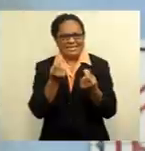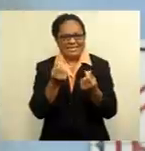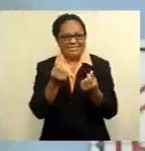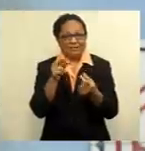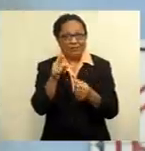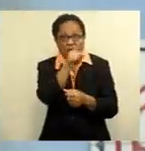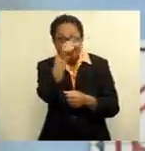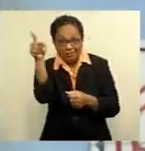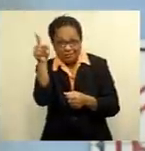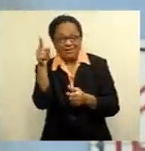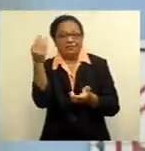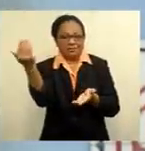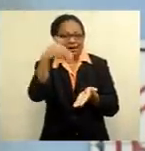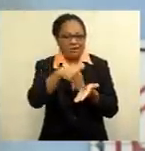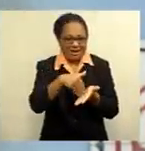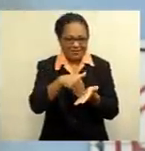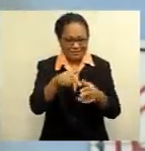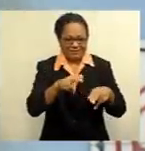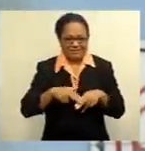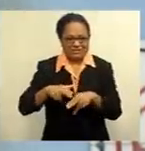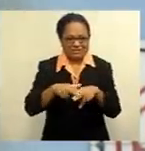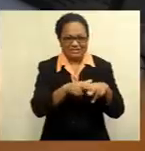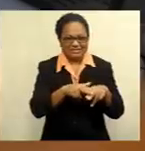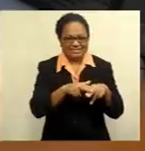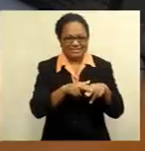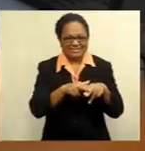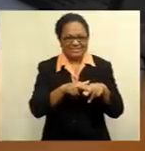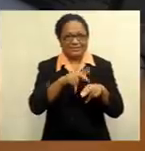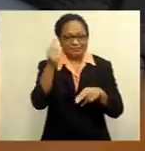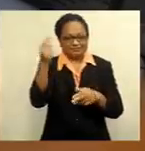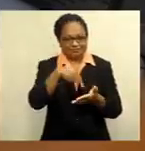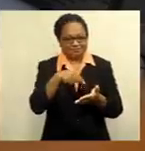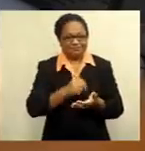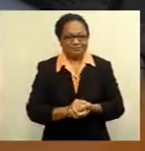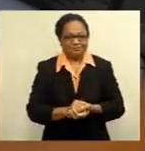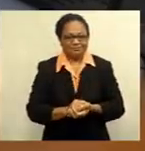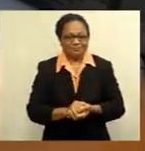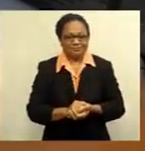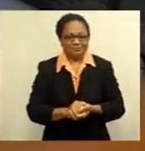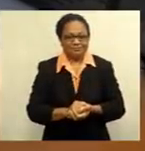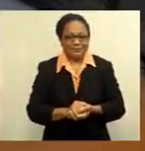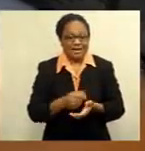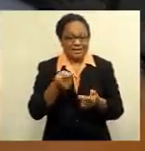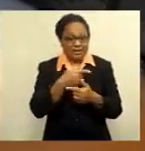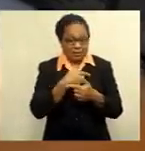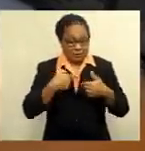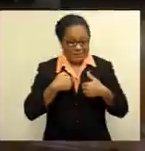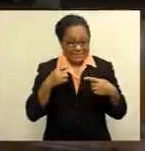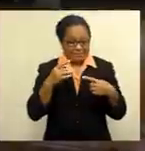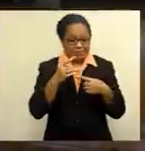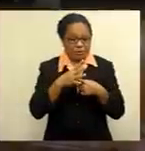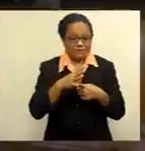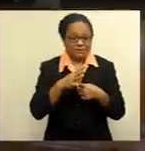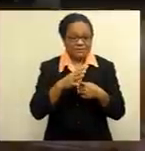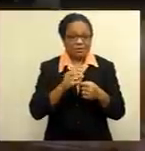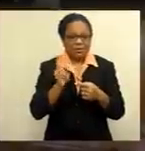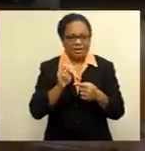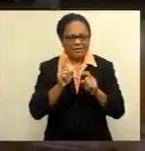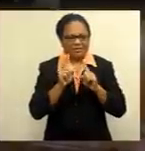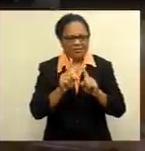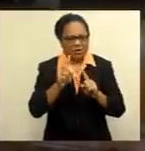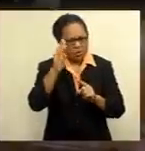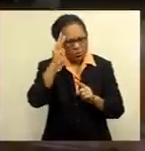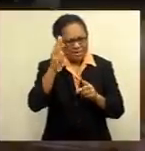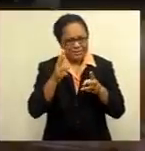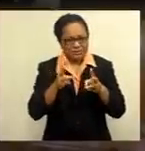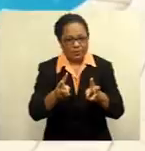international visitors to safely return to Fiji and to ensure that we apply common sense. Whitten also believes